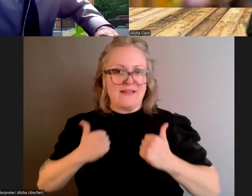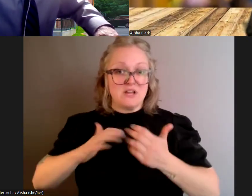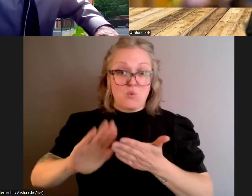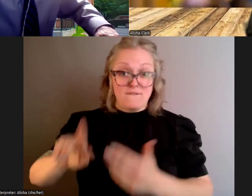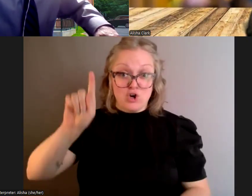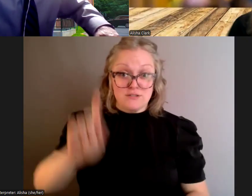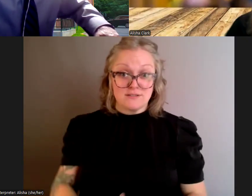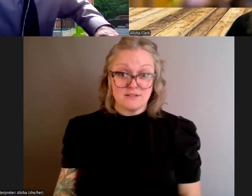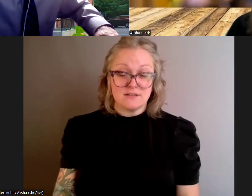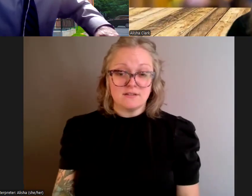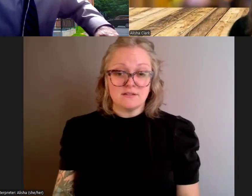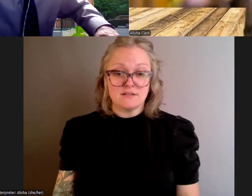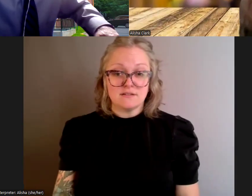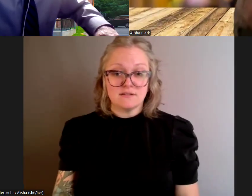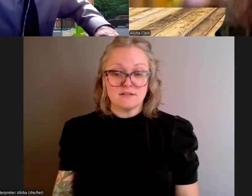waiver.